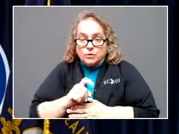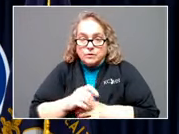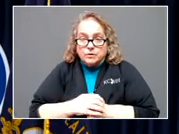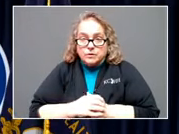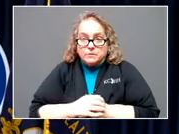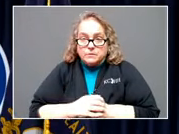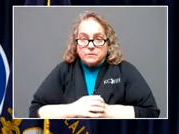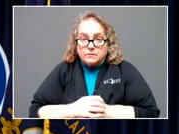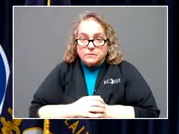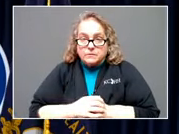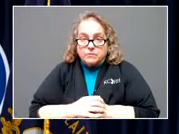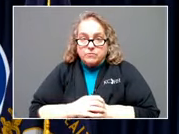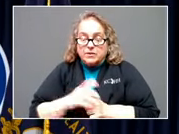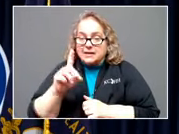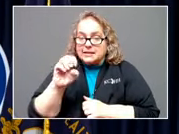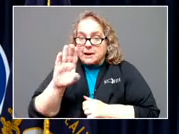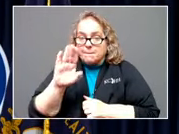Let's try Debbie Yetter.